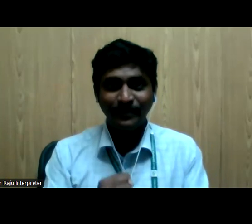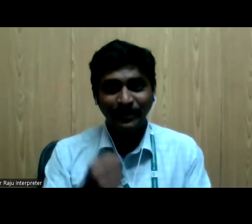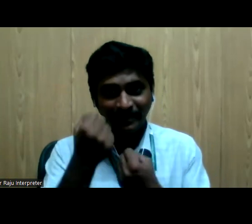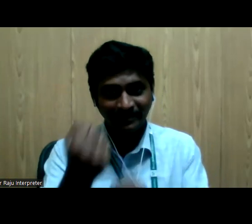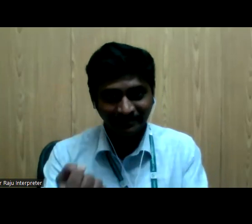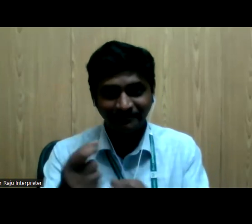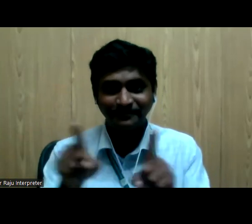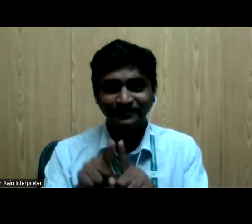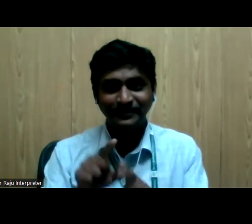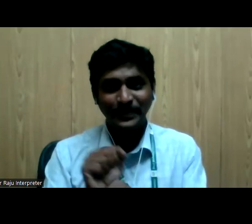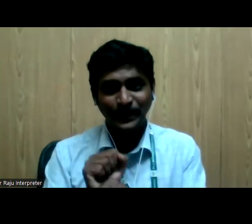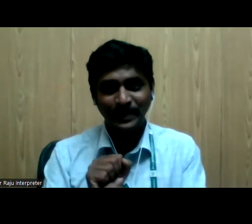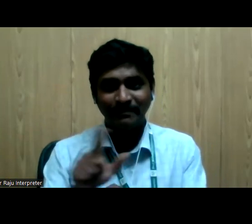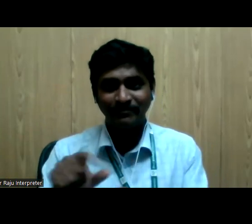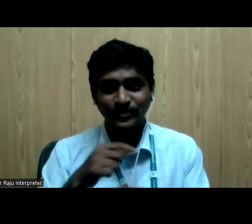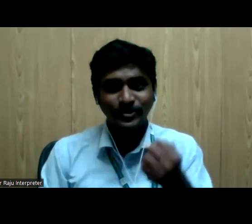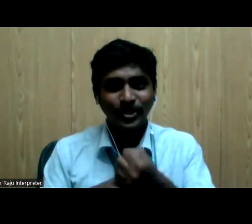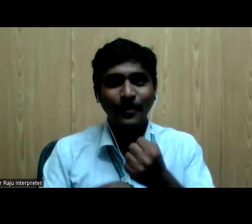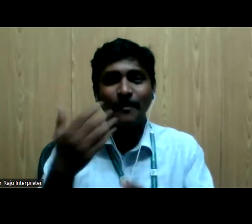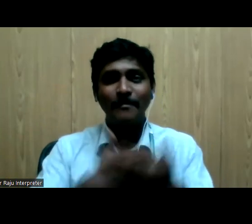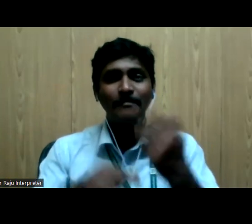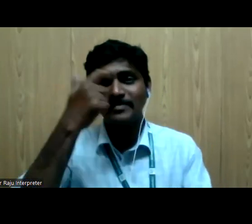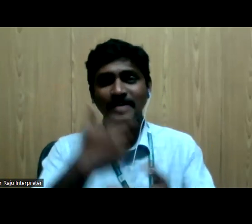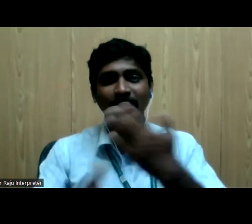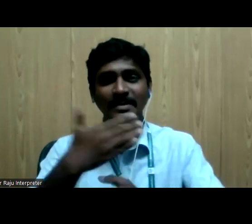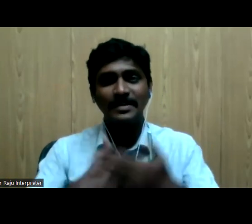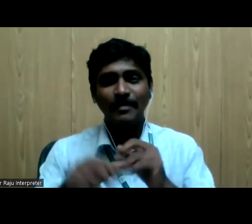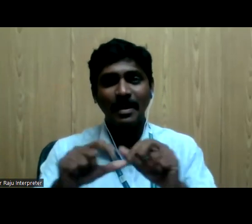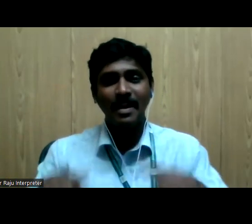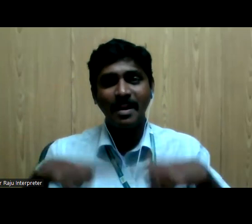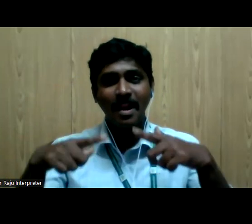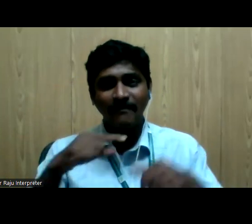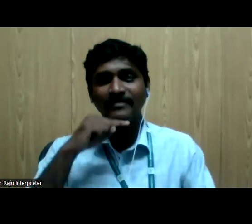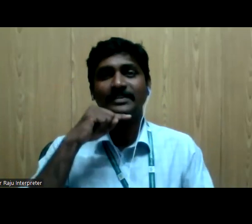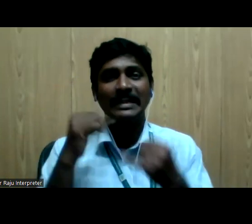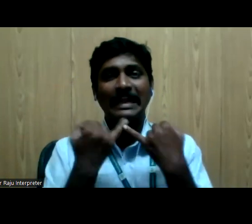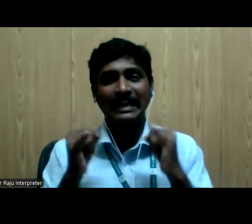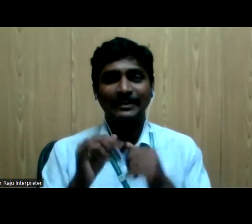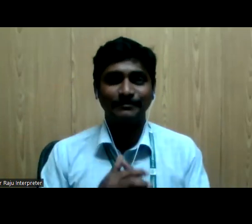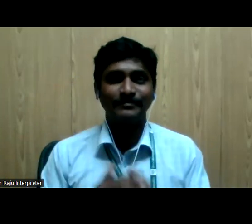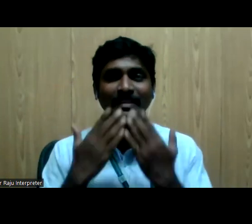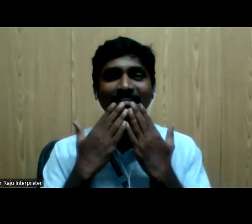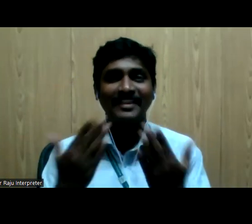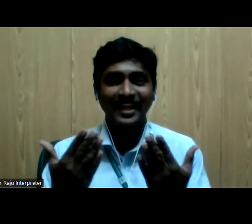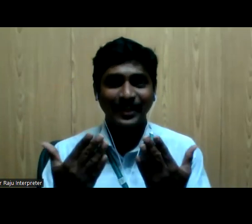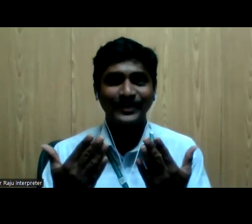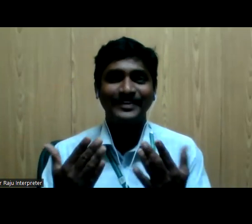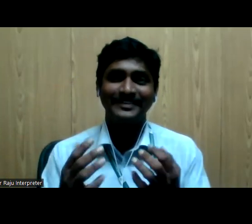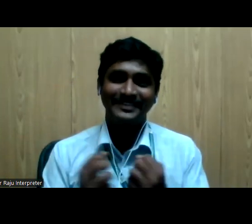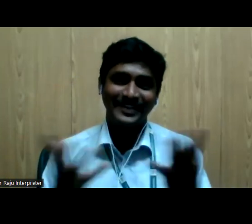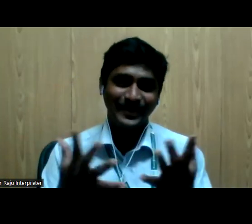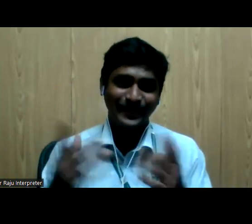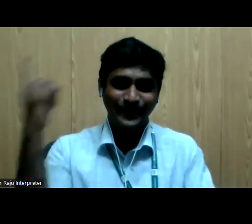adequately supported and persons with disabilities lead lives of a dignity and independence. Thank you and have a wonderful day.